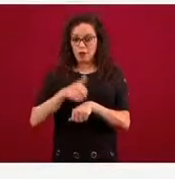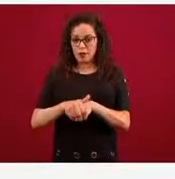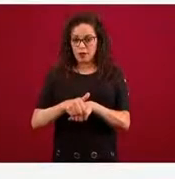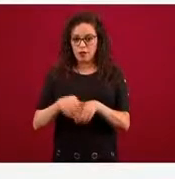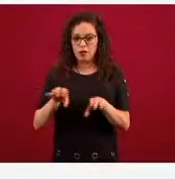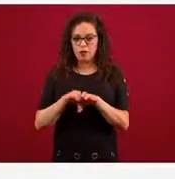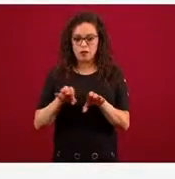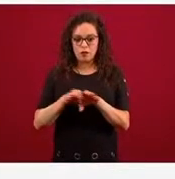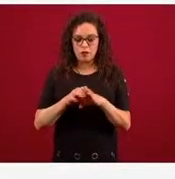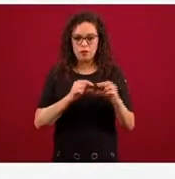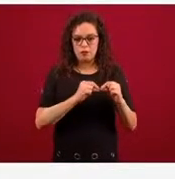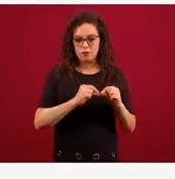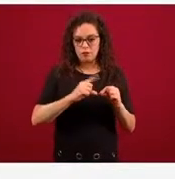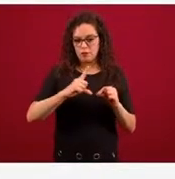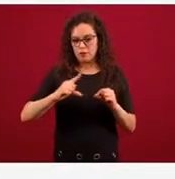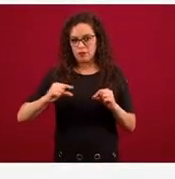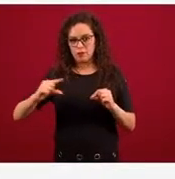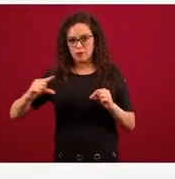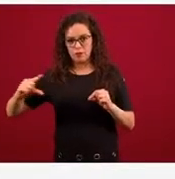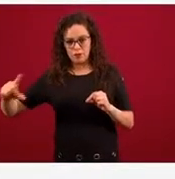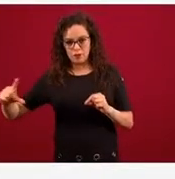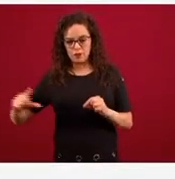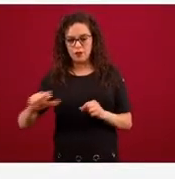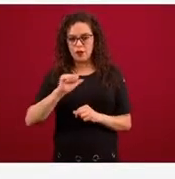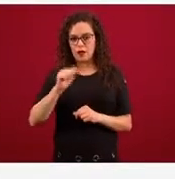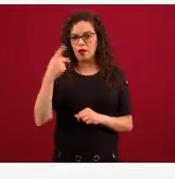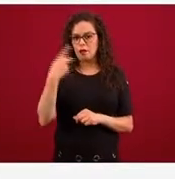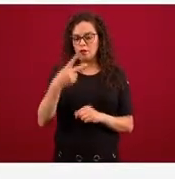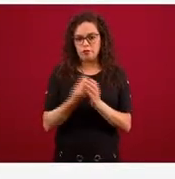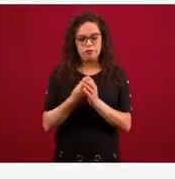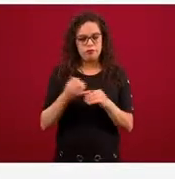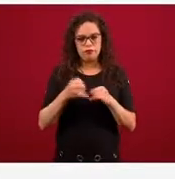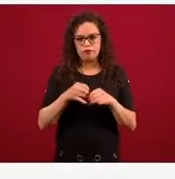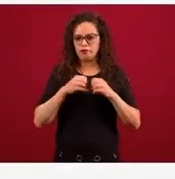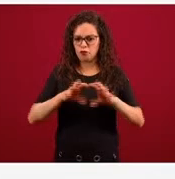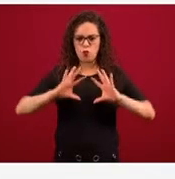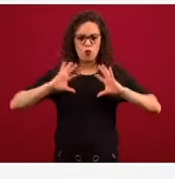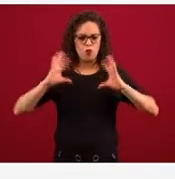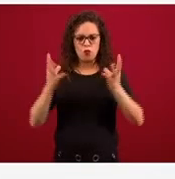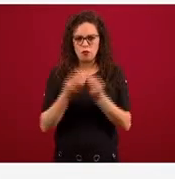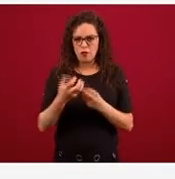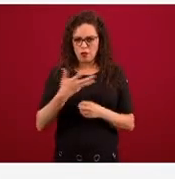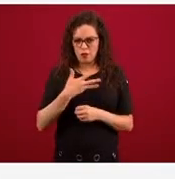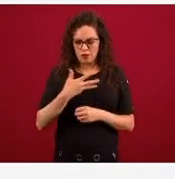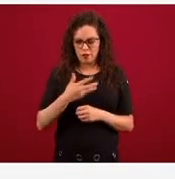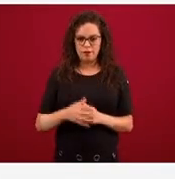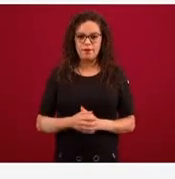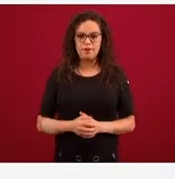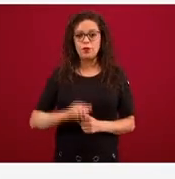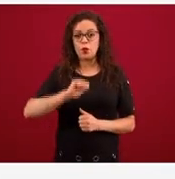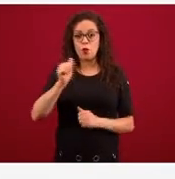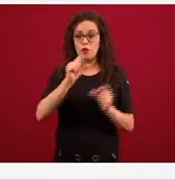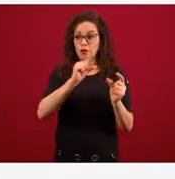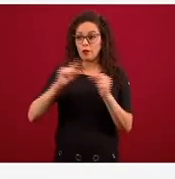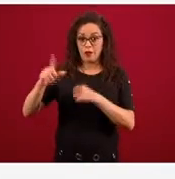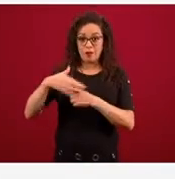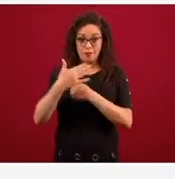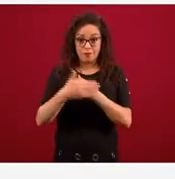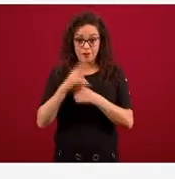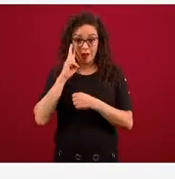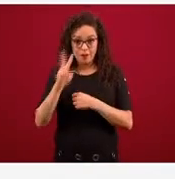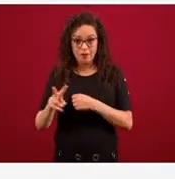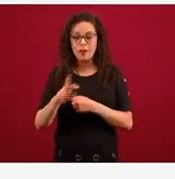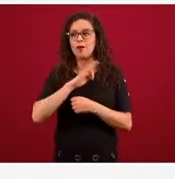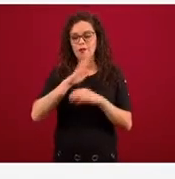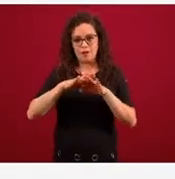numbers. distribuidas o en función de la utilidad de la We're going información. to take Vienen a look todas, at ahorita all las of vamos a ver them en las over siguientes the next slides. diapositivas. Vamos